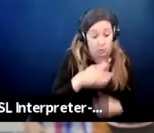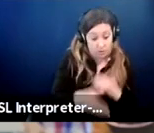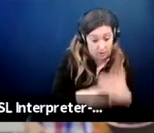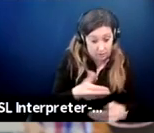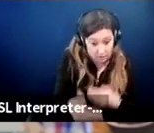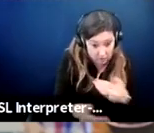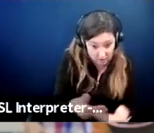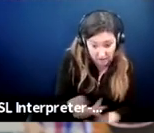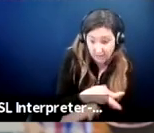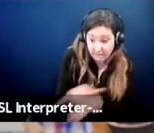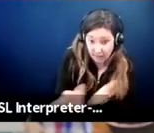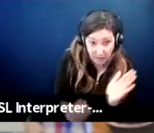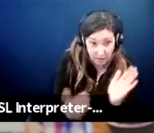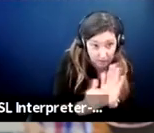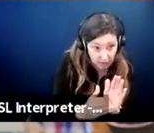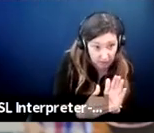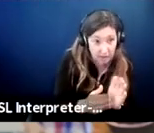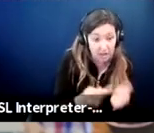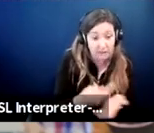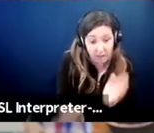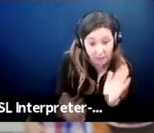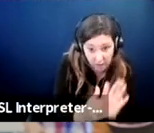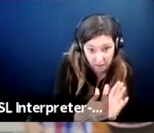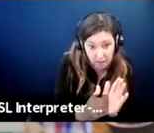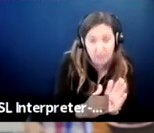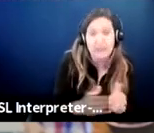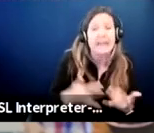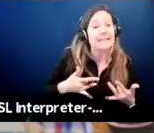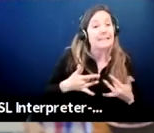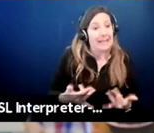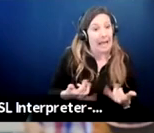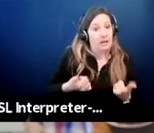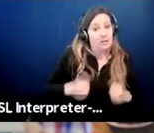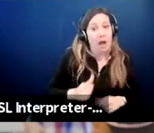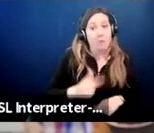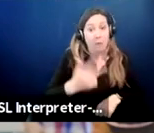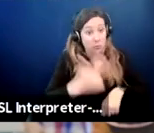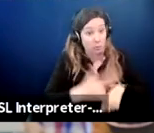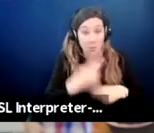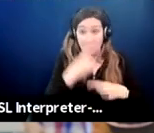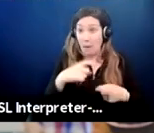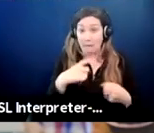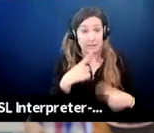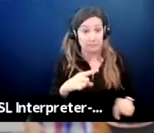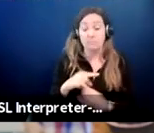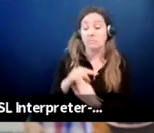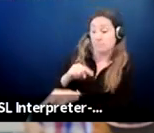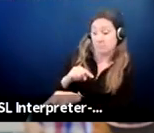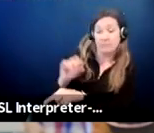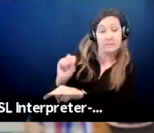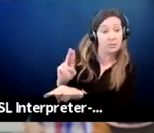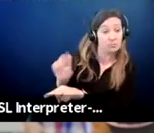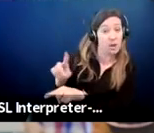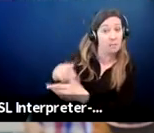and it fails again and it fails again, I'm typically say three kicks at the can, and it doesn't have to be successful, you've got a SR&ED project.